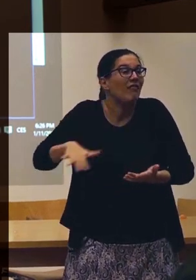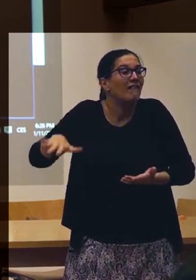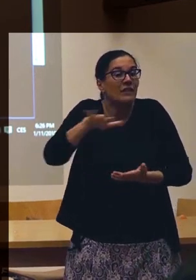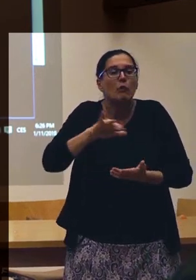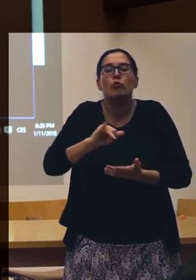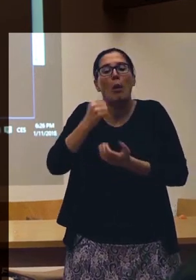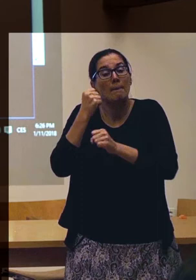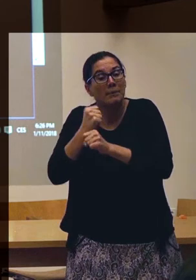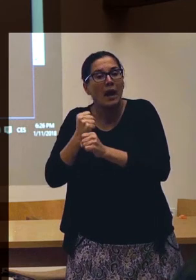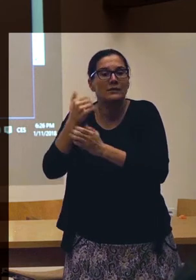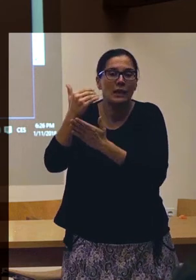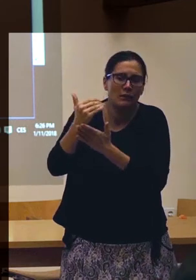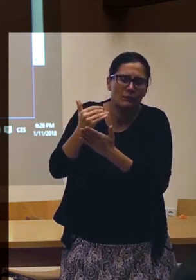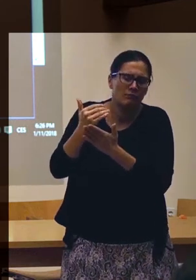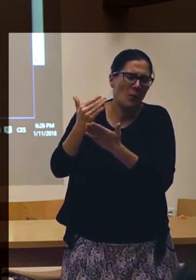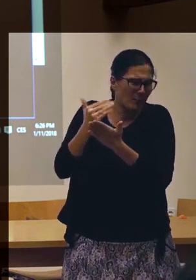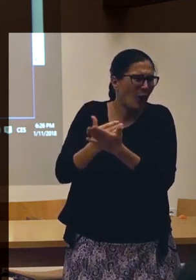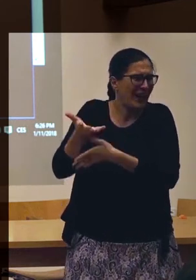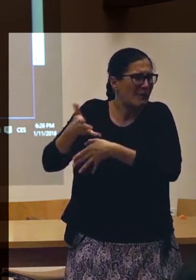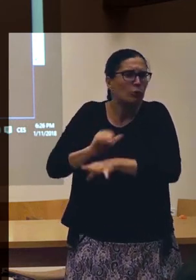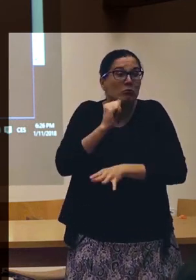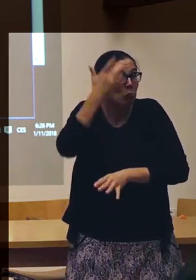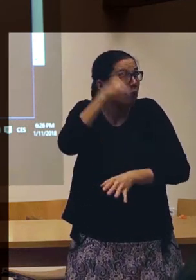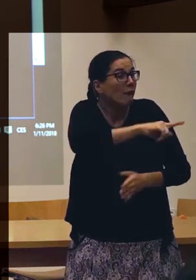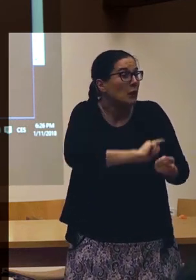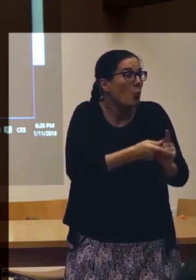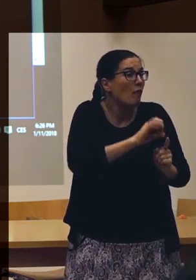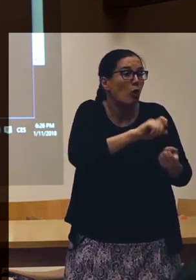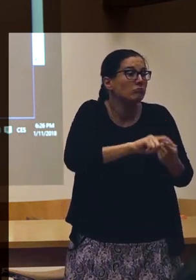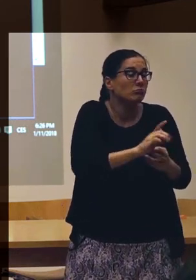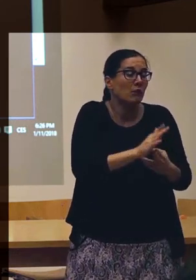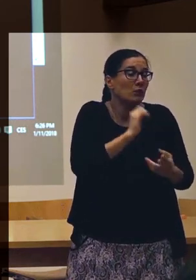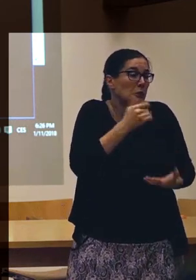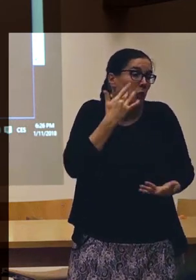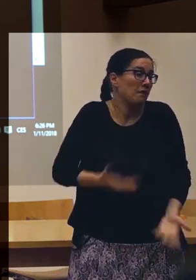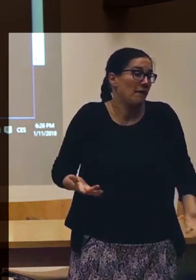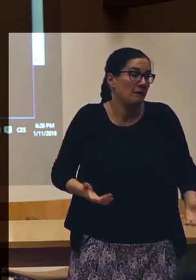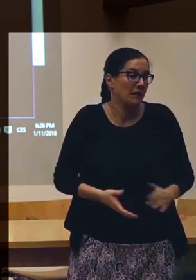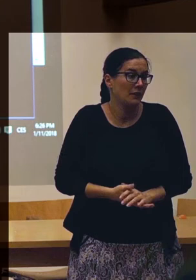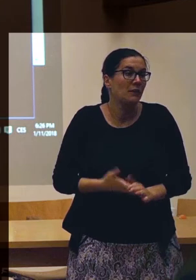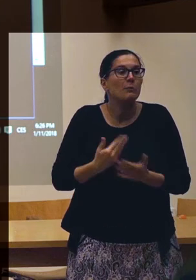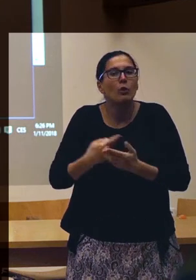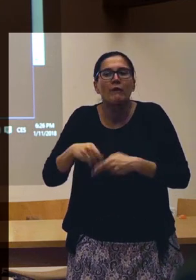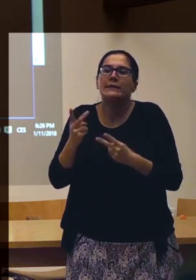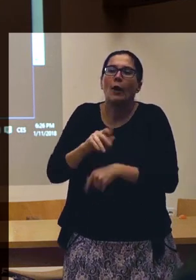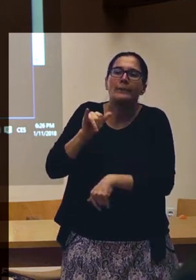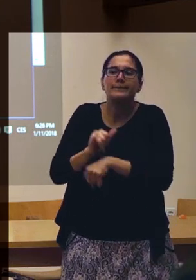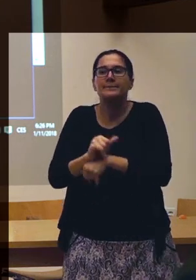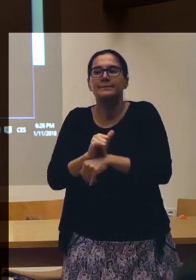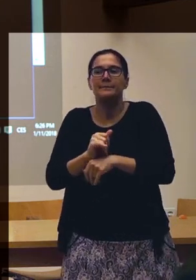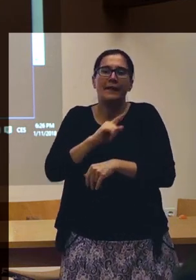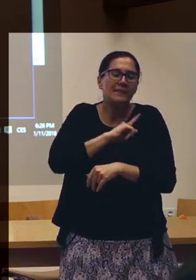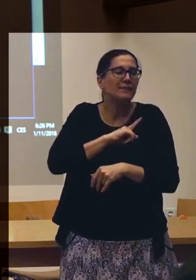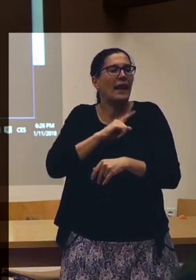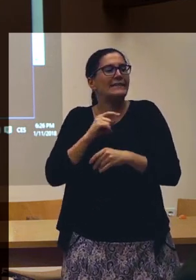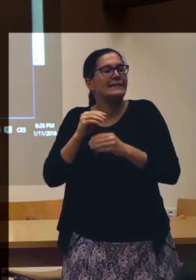convention. So most of the time it was used as a like written text, but no one actually read